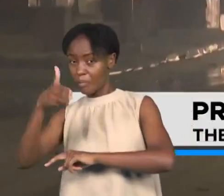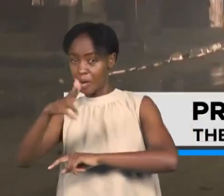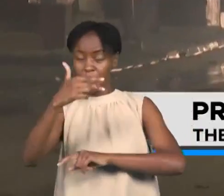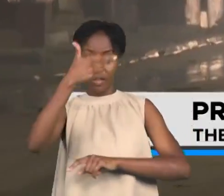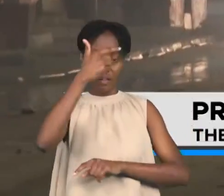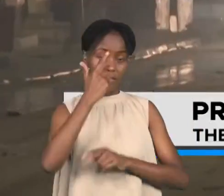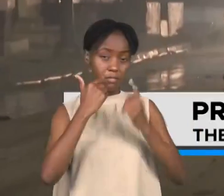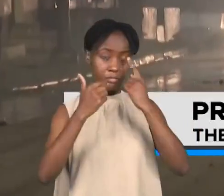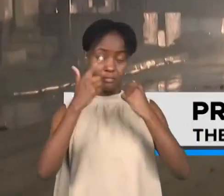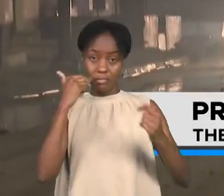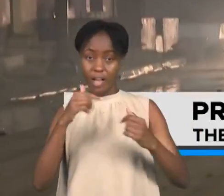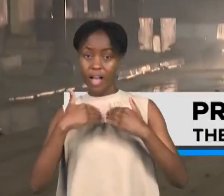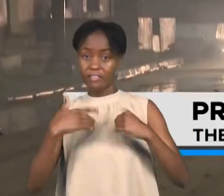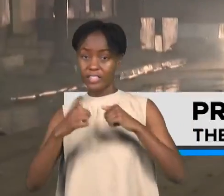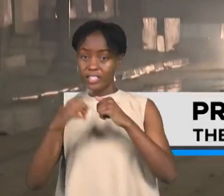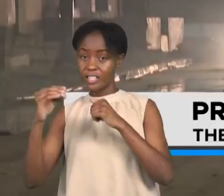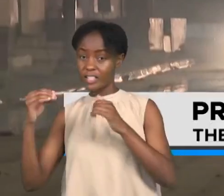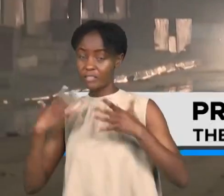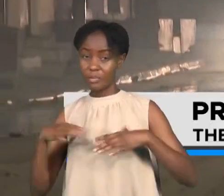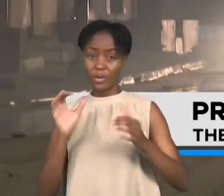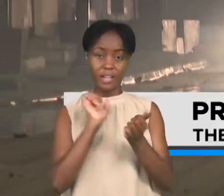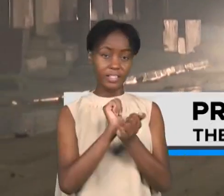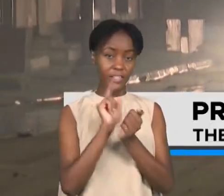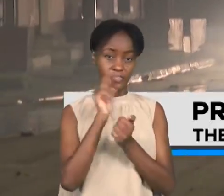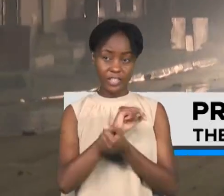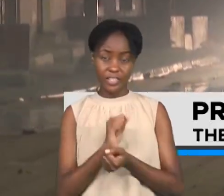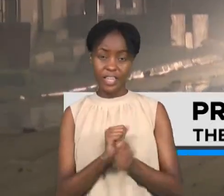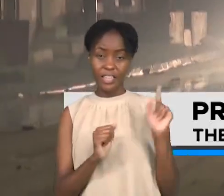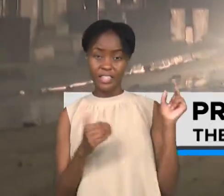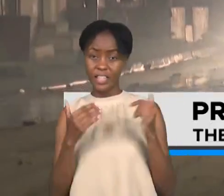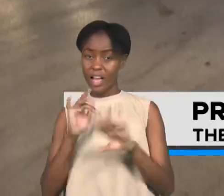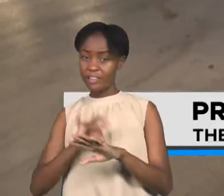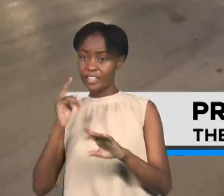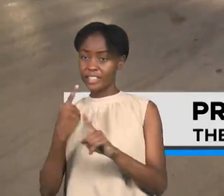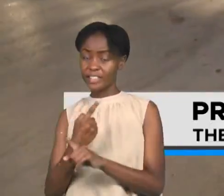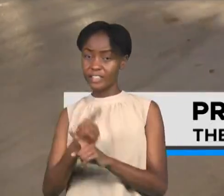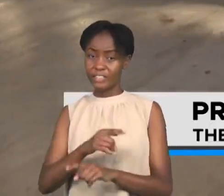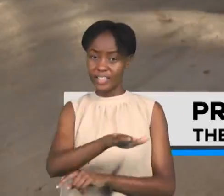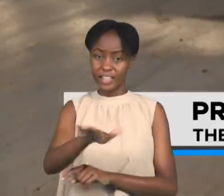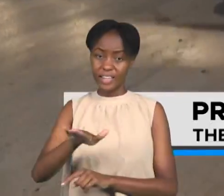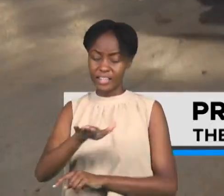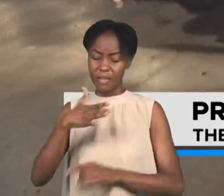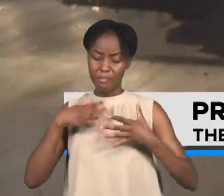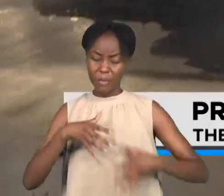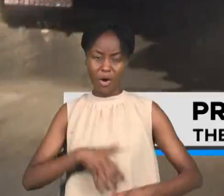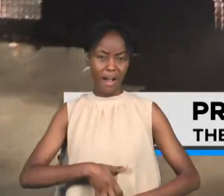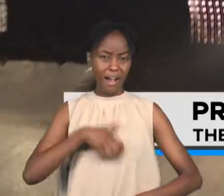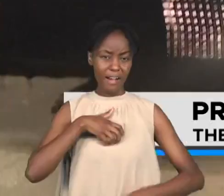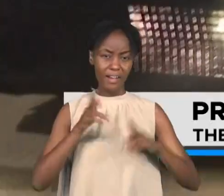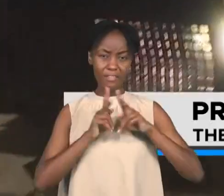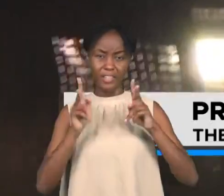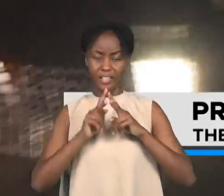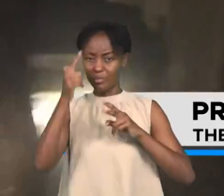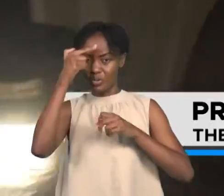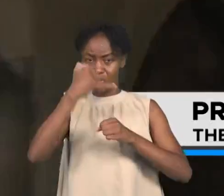by Monday. Much of the unrest has hit the working-class neighborhoods where anger is boiling over soaring unemployment and